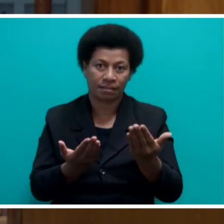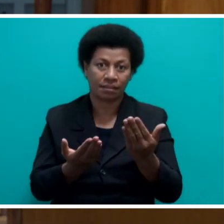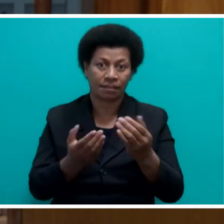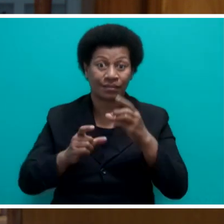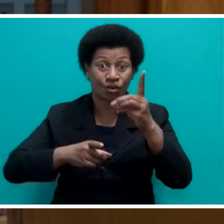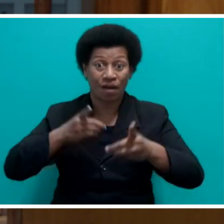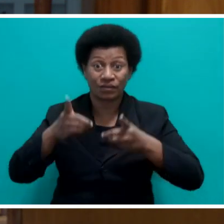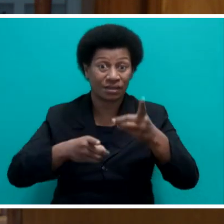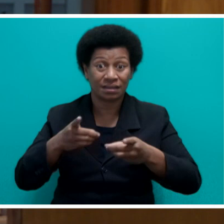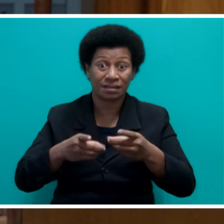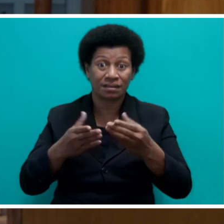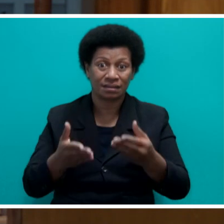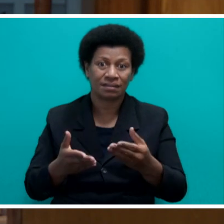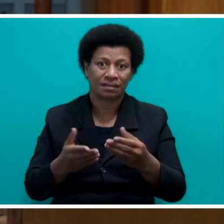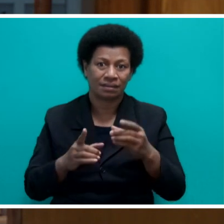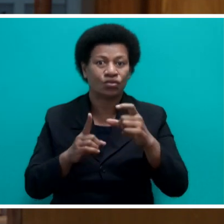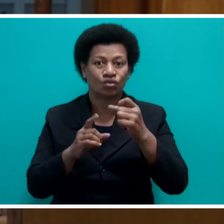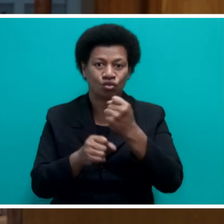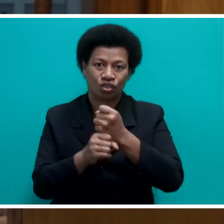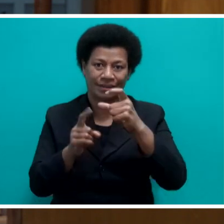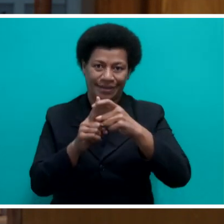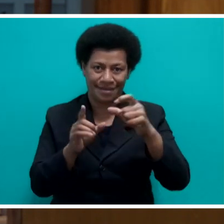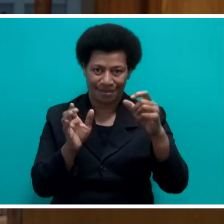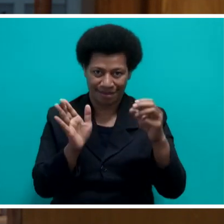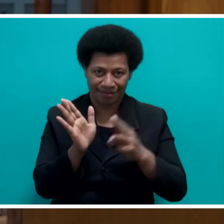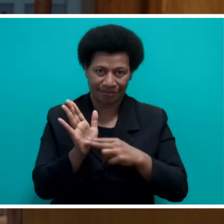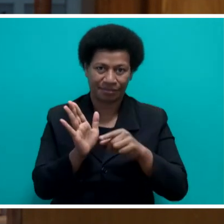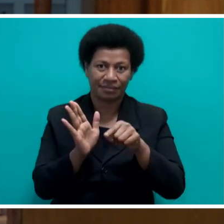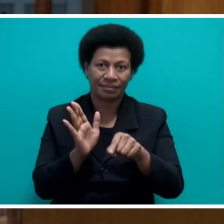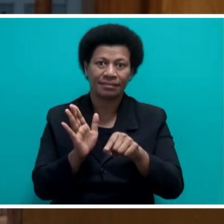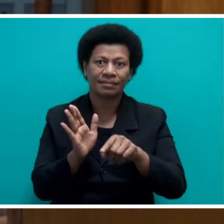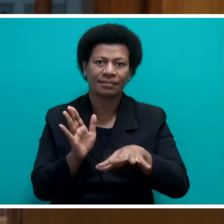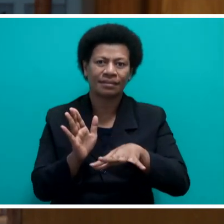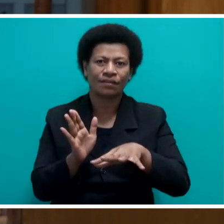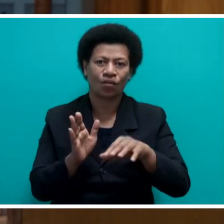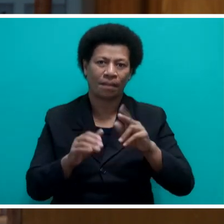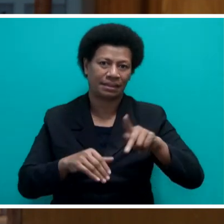the return of GDN flagship event to the Pacific.